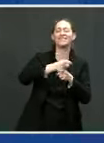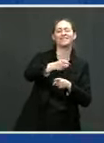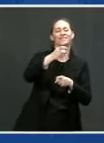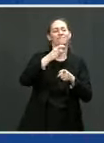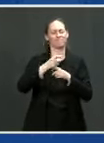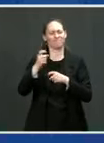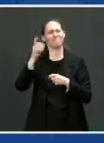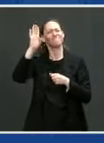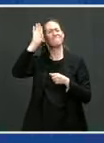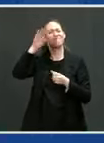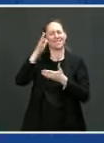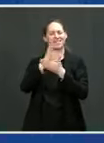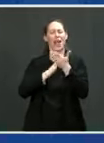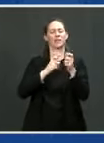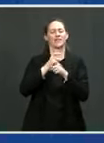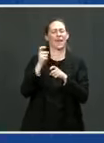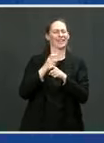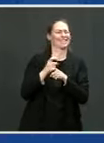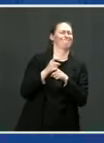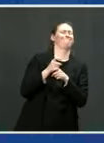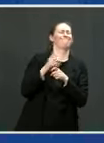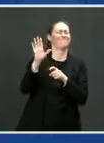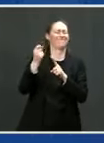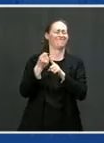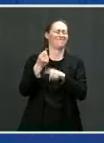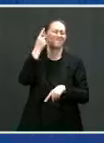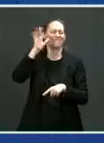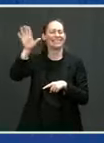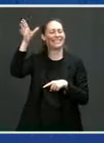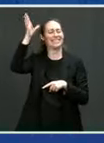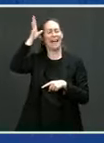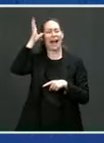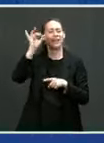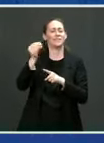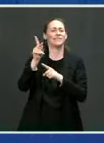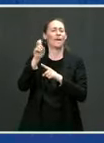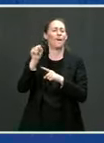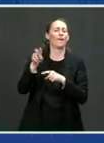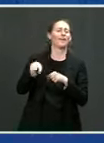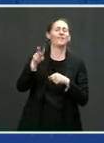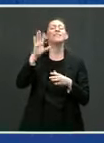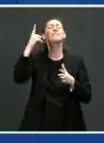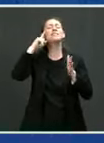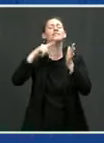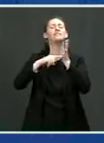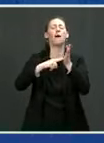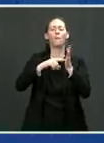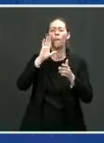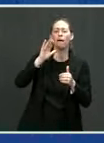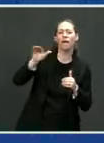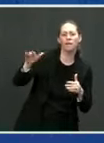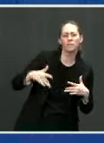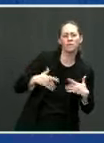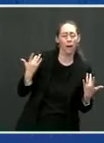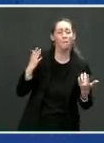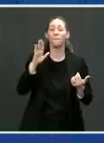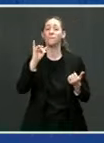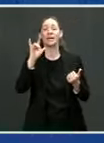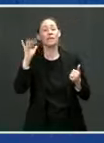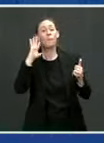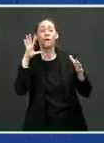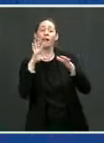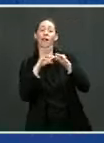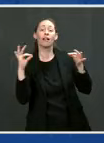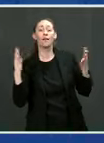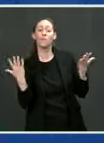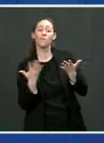Some were just random. If a fellow officer asked Billy what he was up to, he'd be liable to reply,